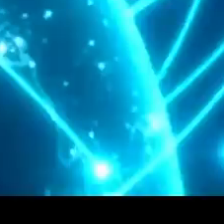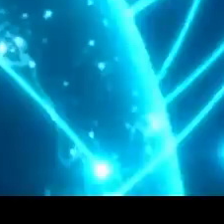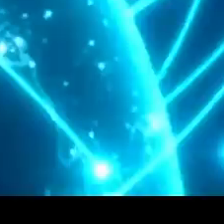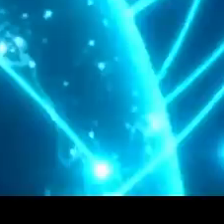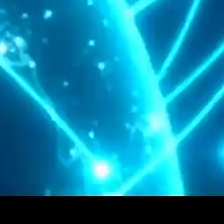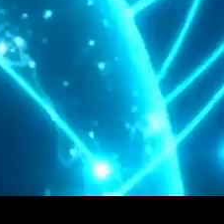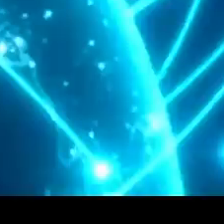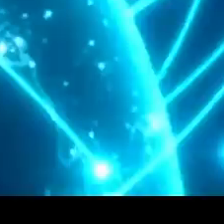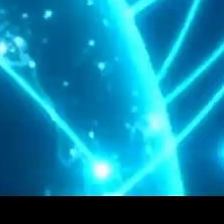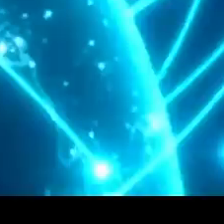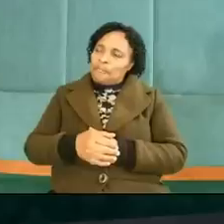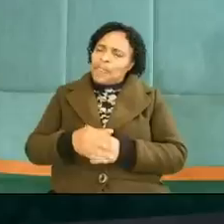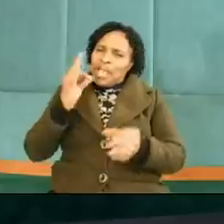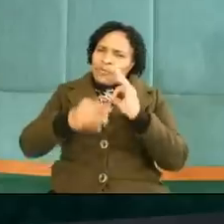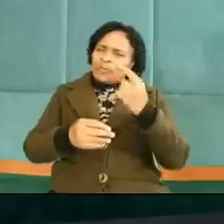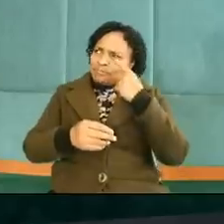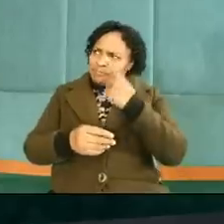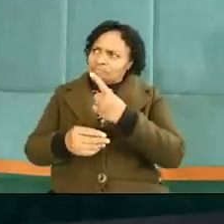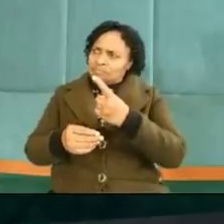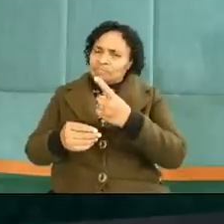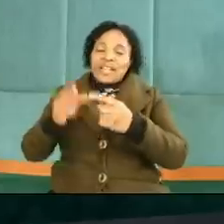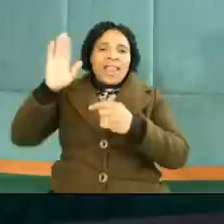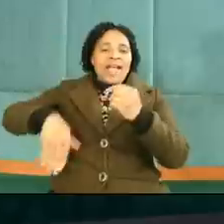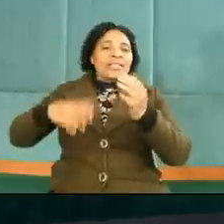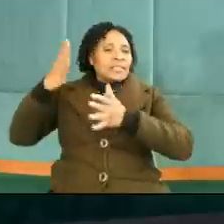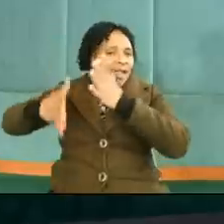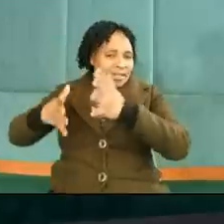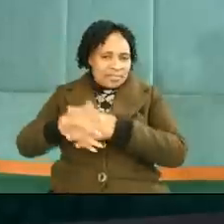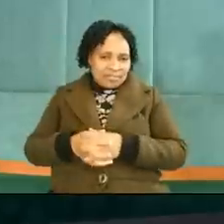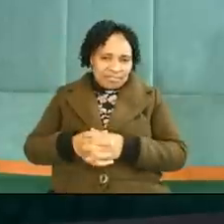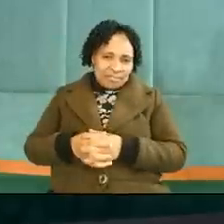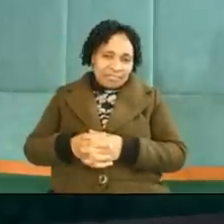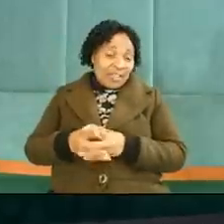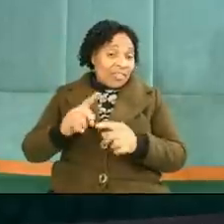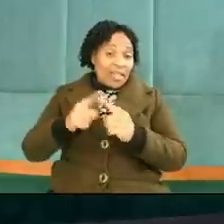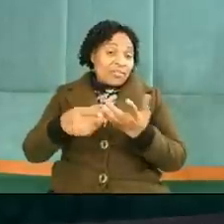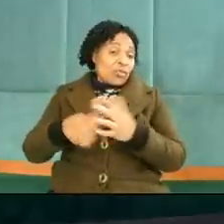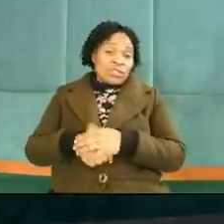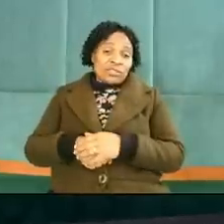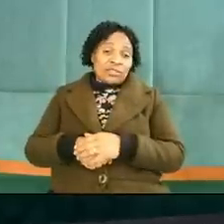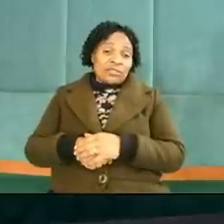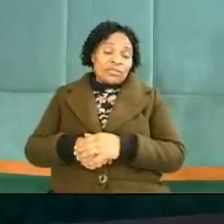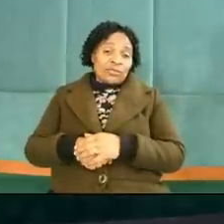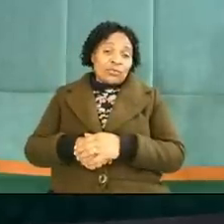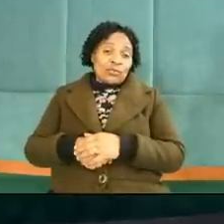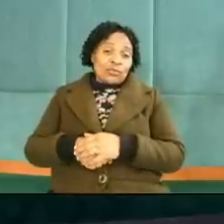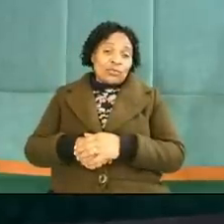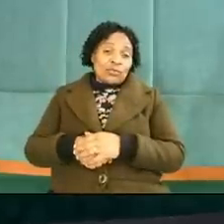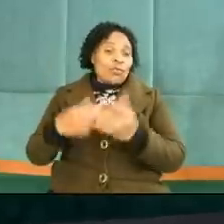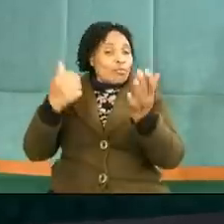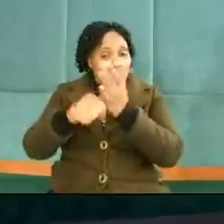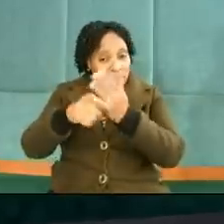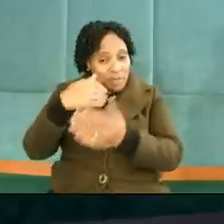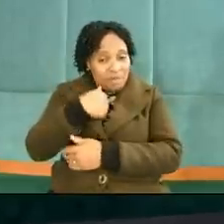problem. If this is the last sign, then we are in